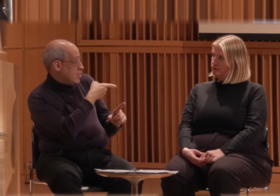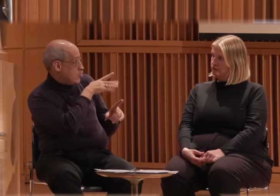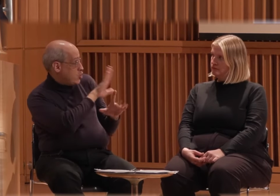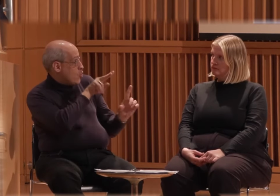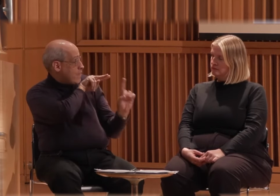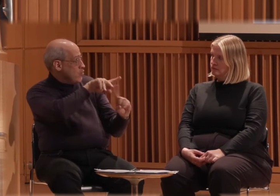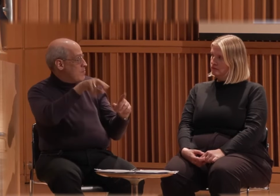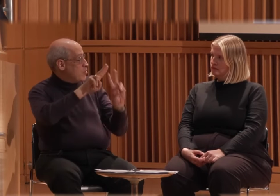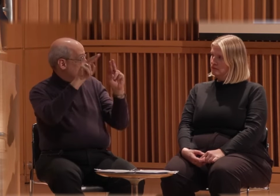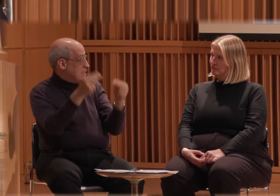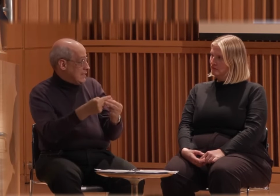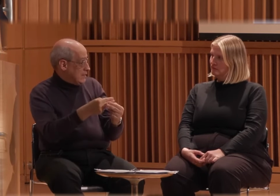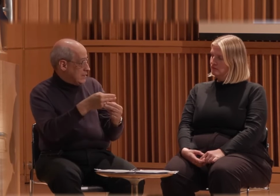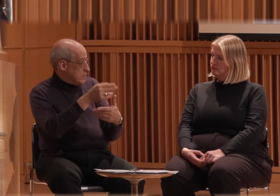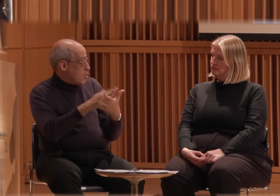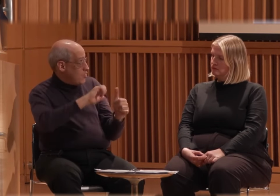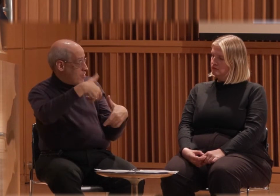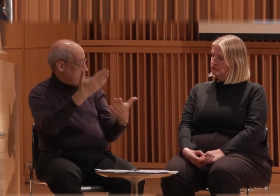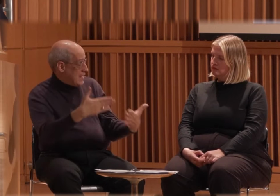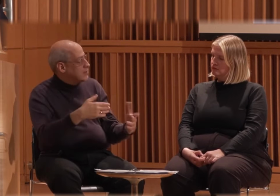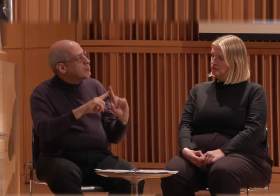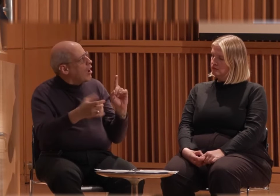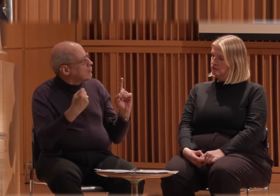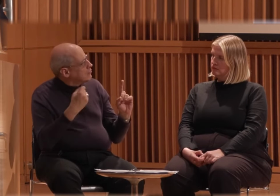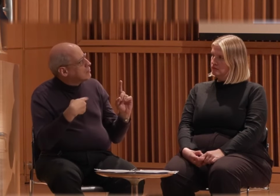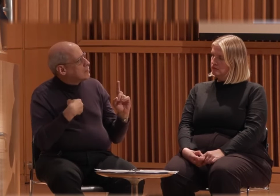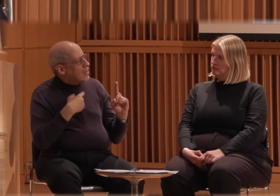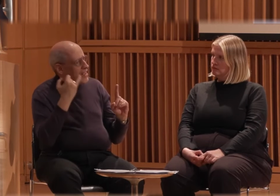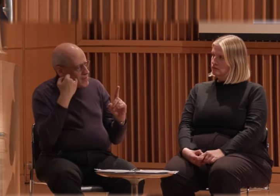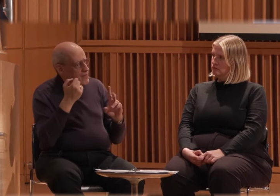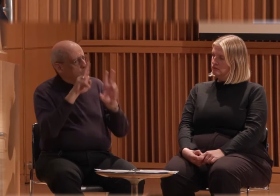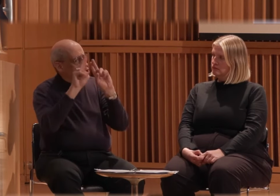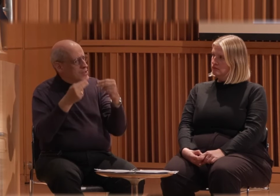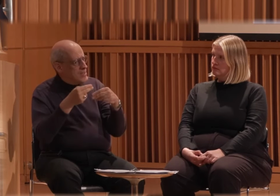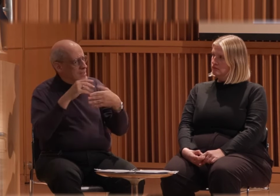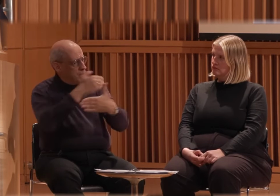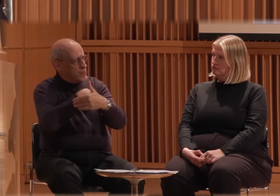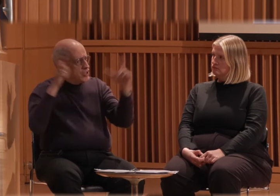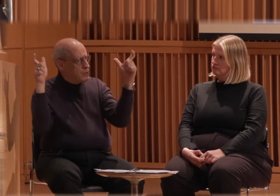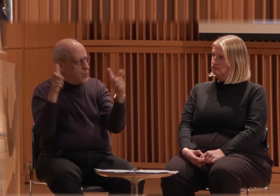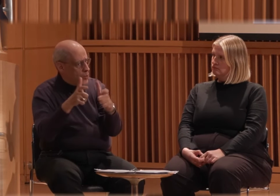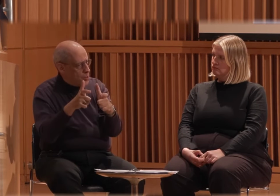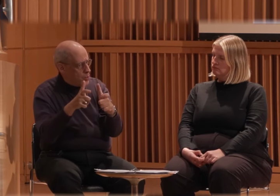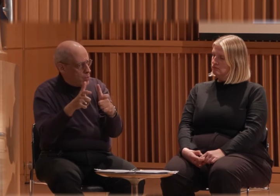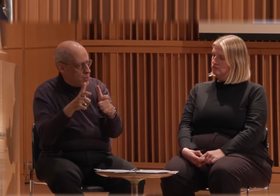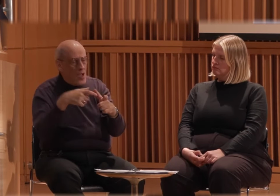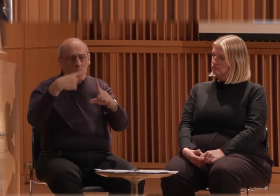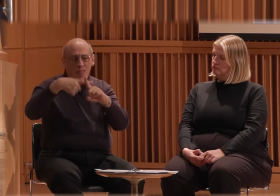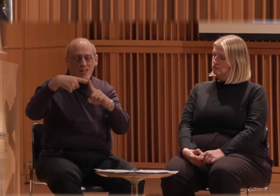on the union question or anything else. But yeah, I mean, if union decline and the broader